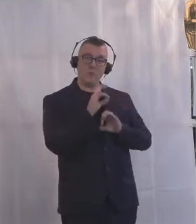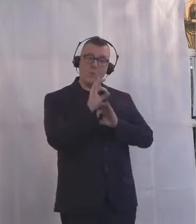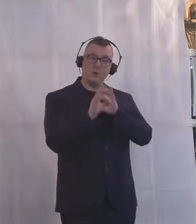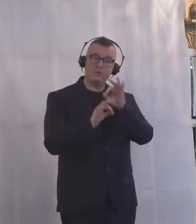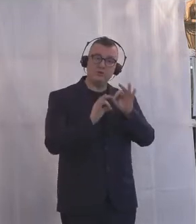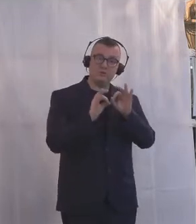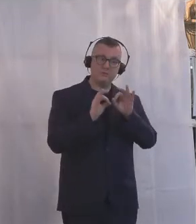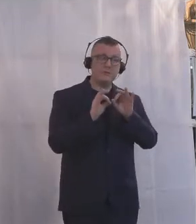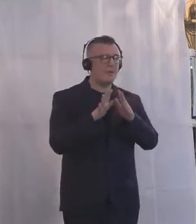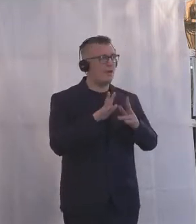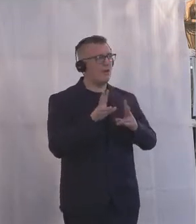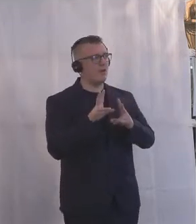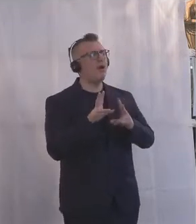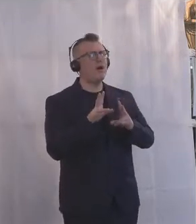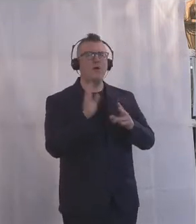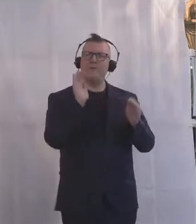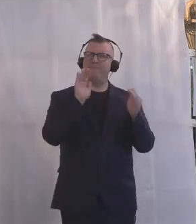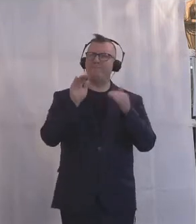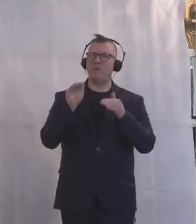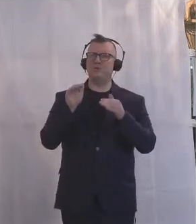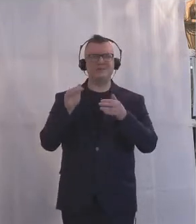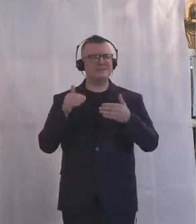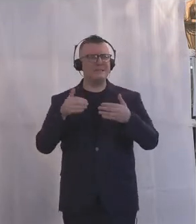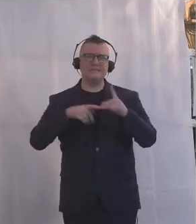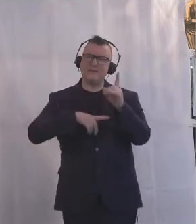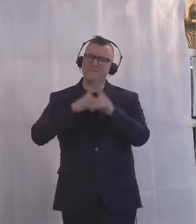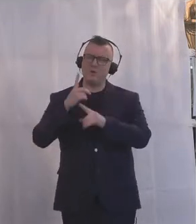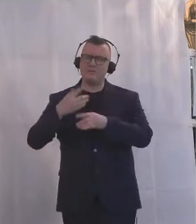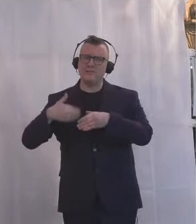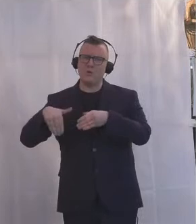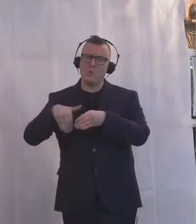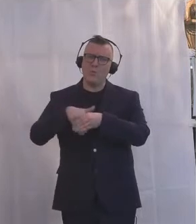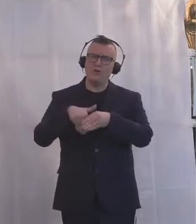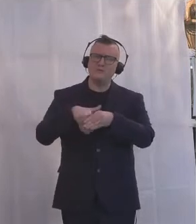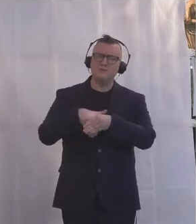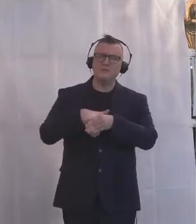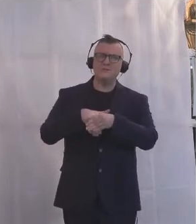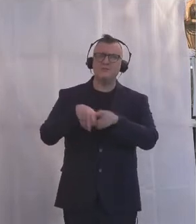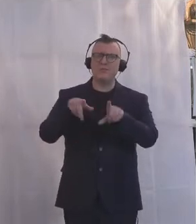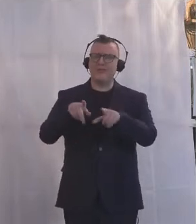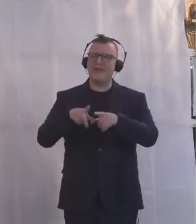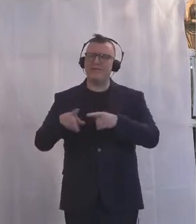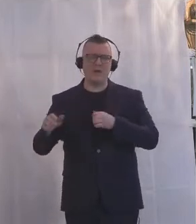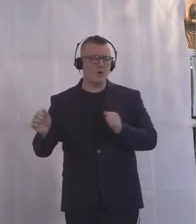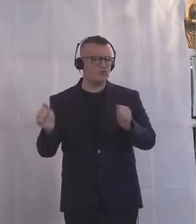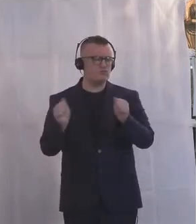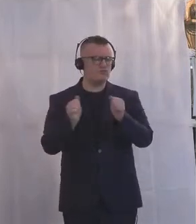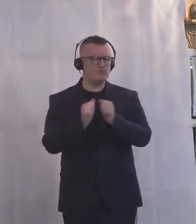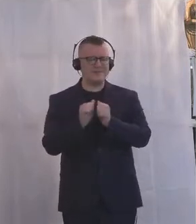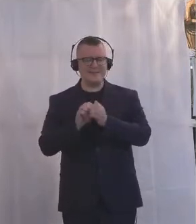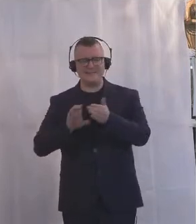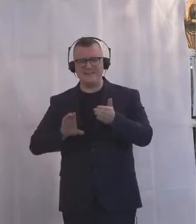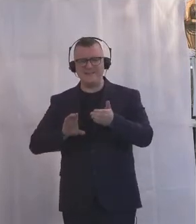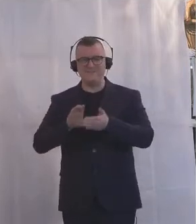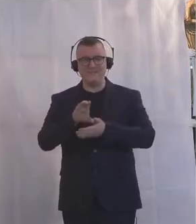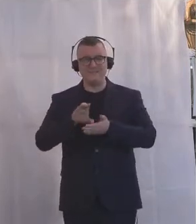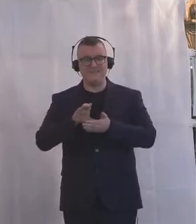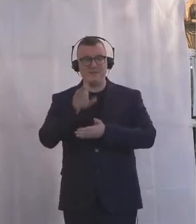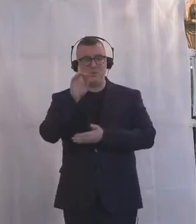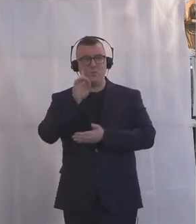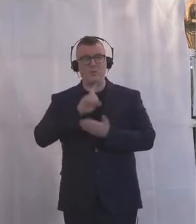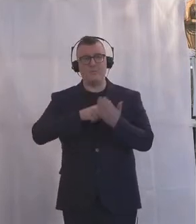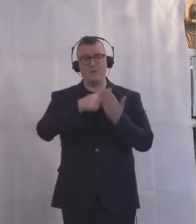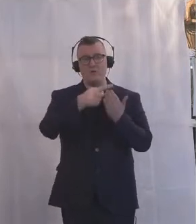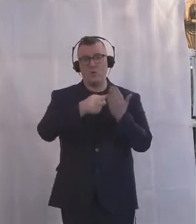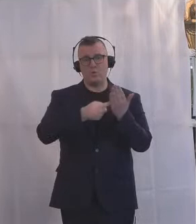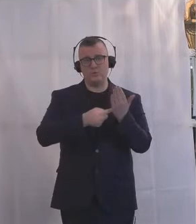on D&I, have made them look at the metrics, measure the metrics, and sign up to the Investing in Women Code. And we can see, if